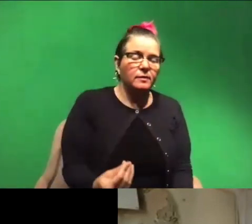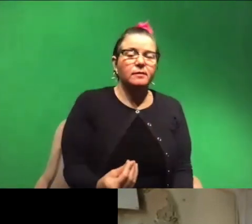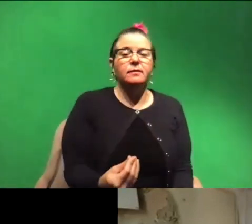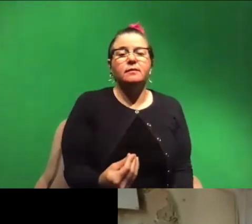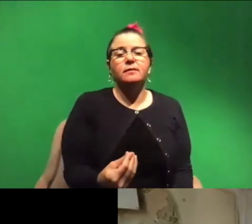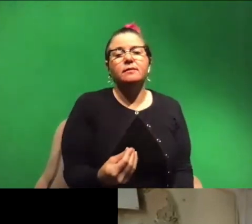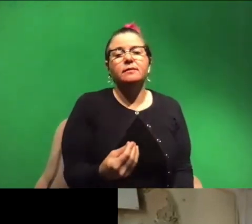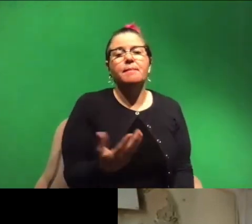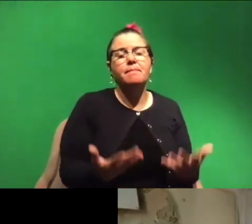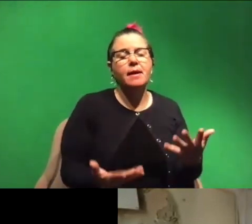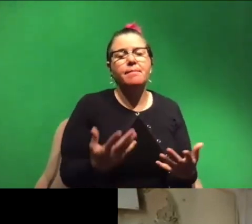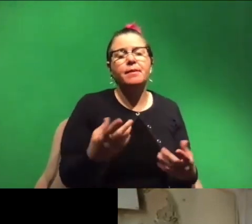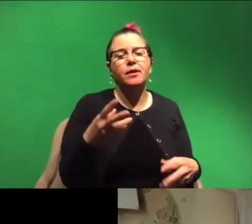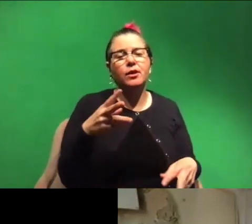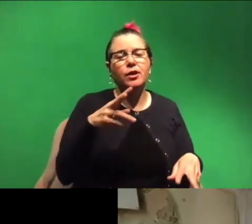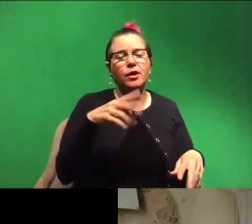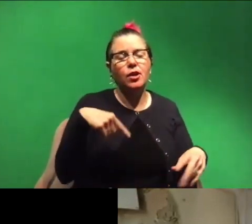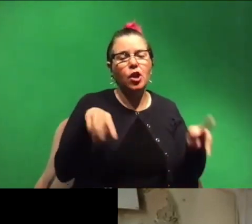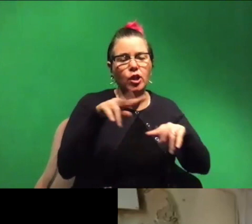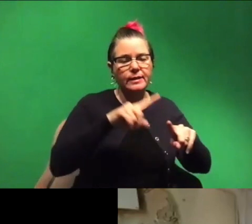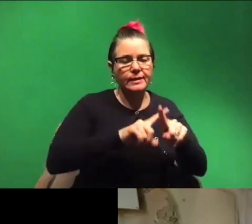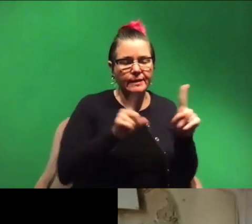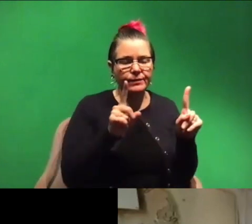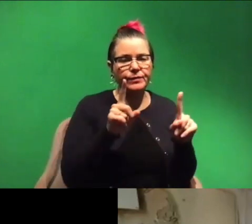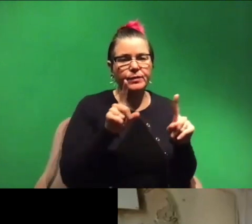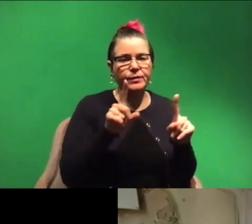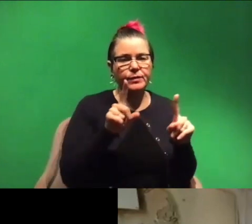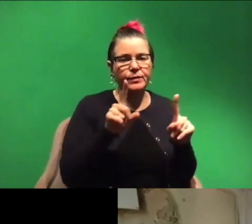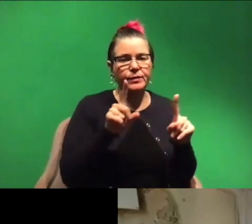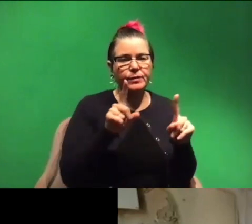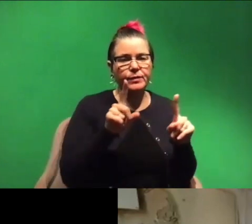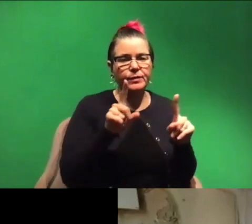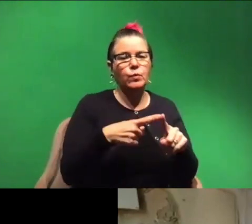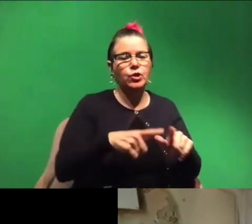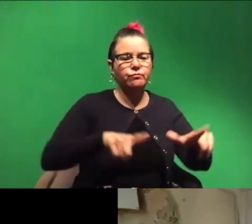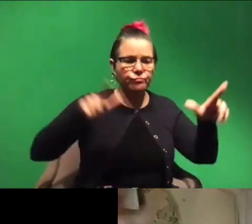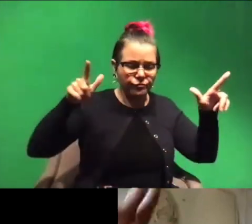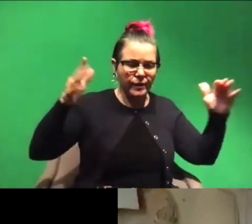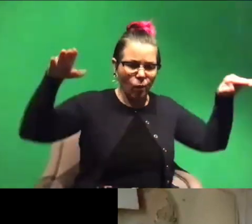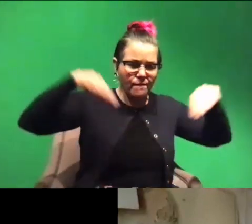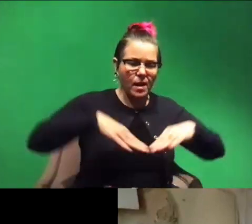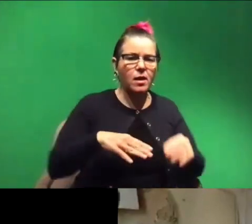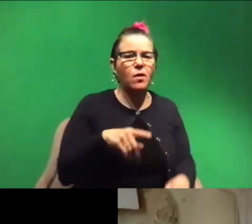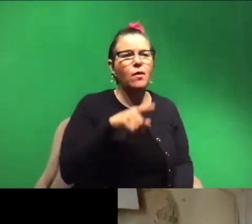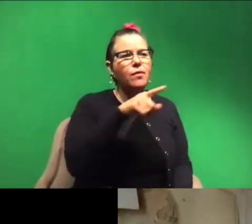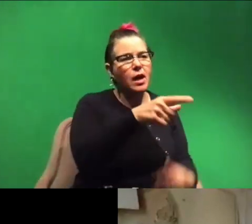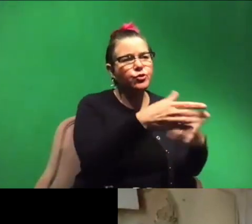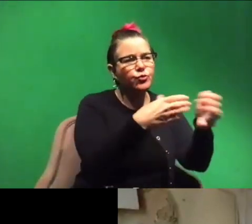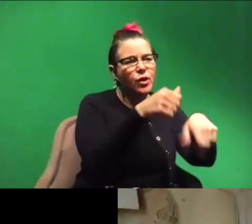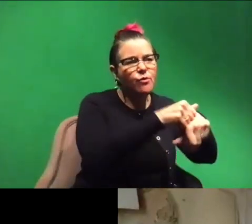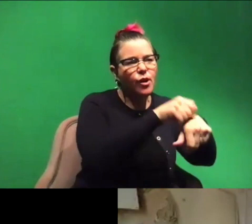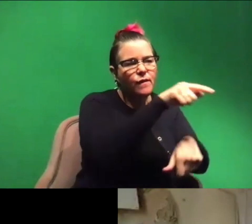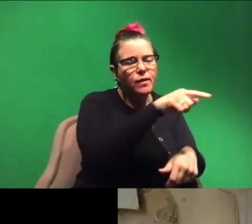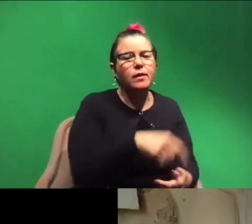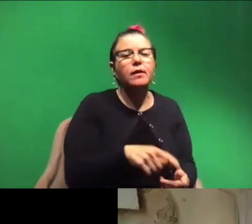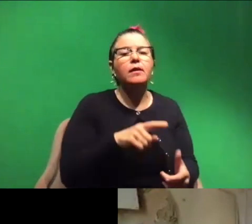might look very different when you're, looking down an valley and you're saying, oh, well, that's just a bit of grey rock over there. But